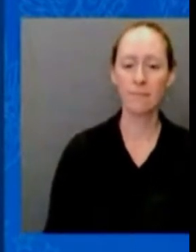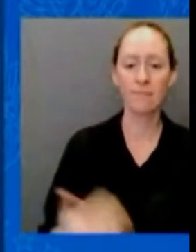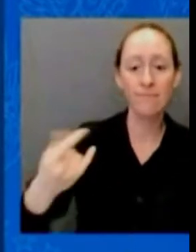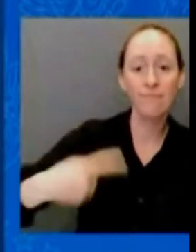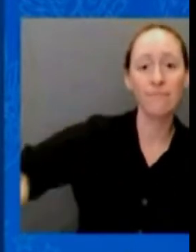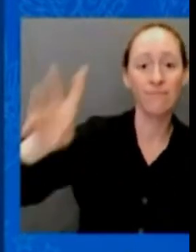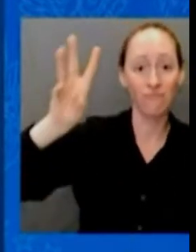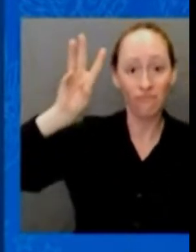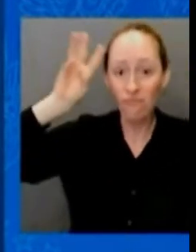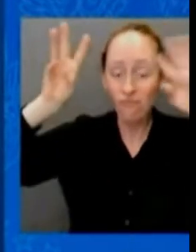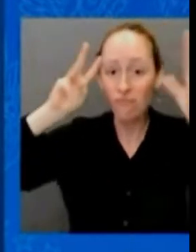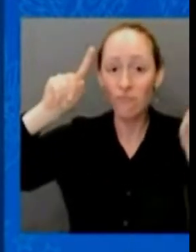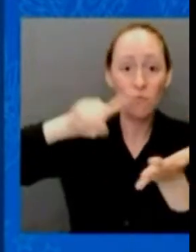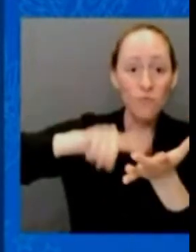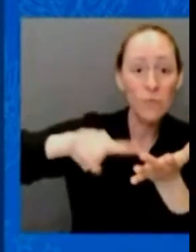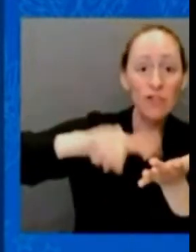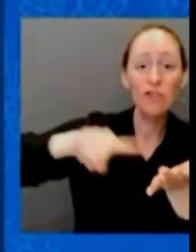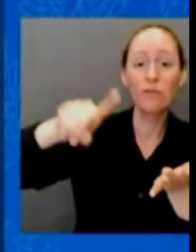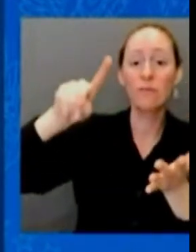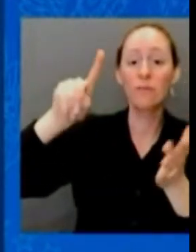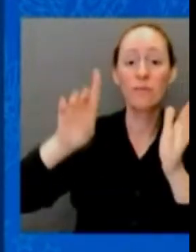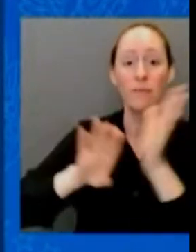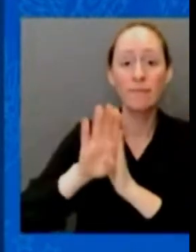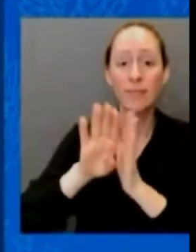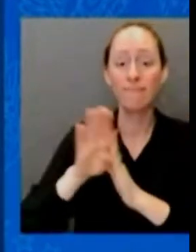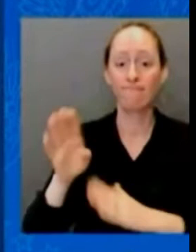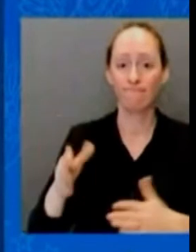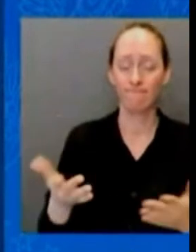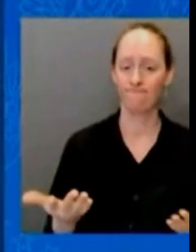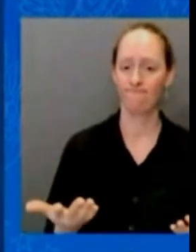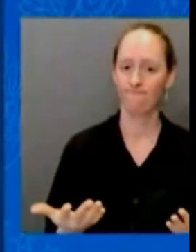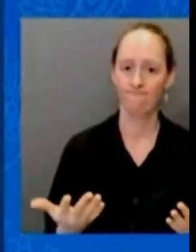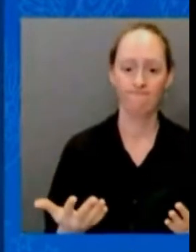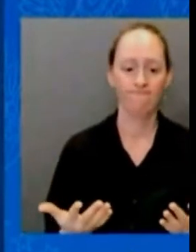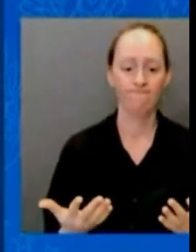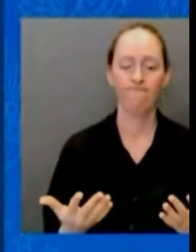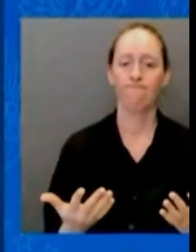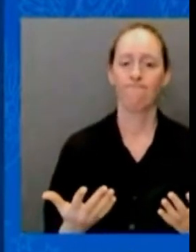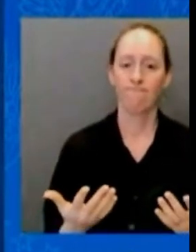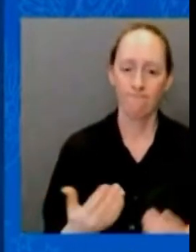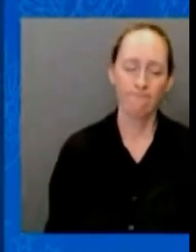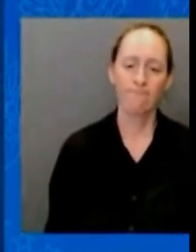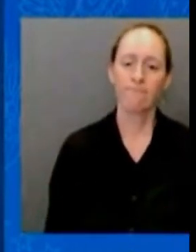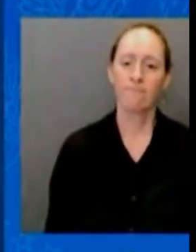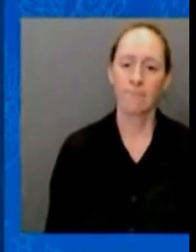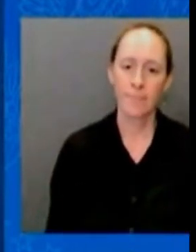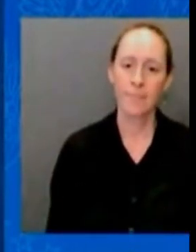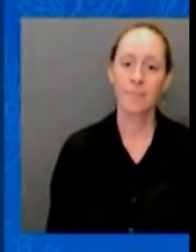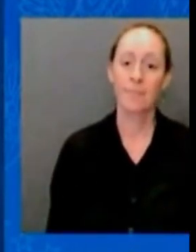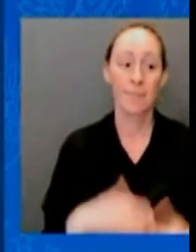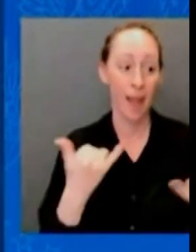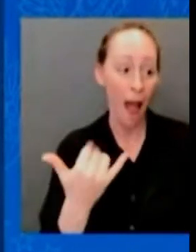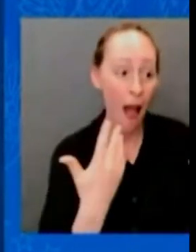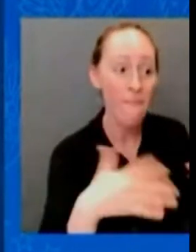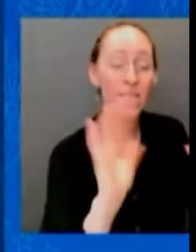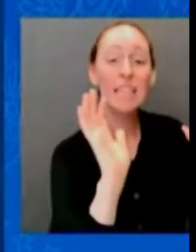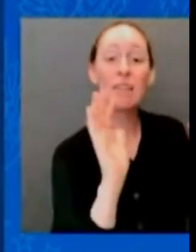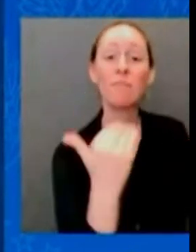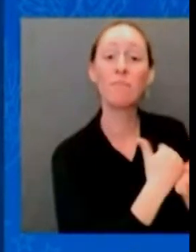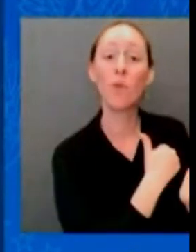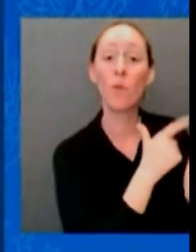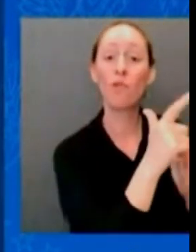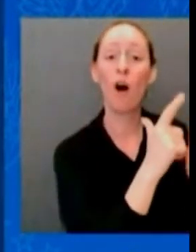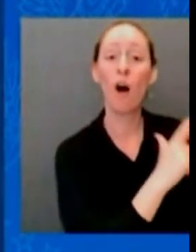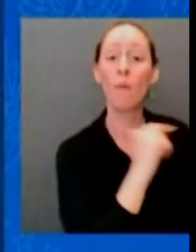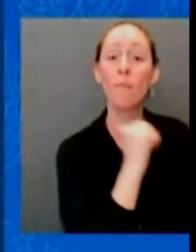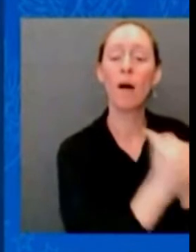Chuck designed and delivered, we're turning things way around in a very big way. With Micron's